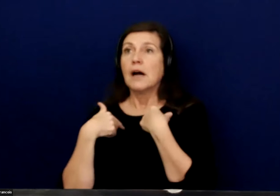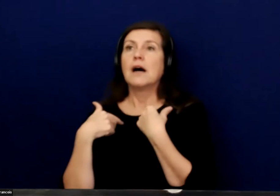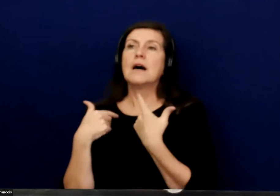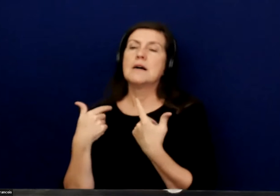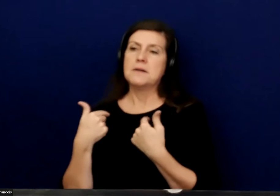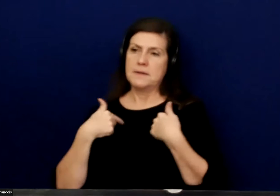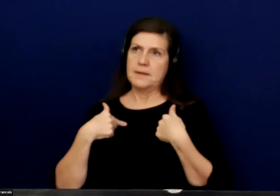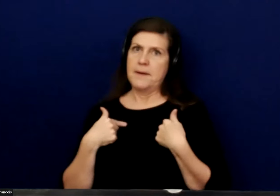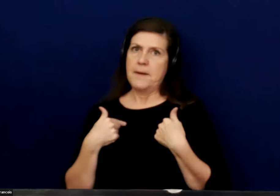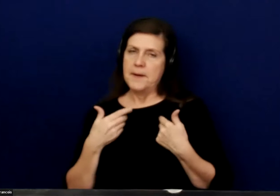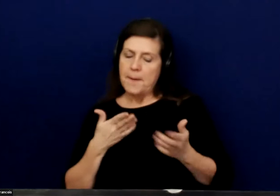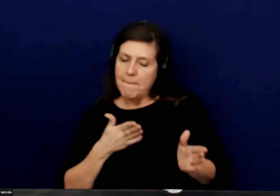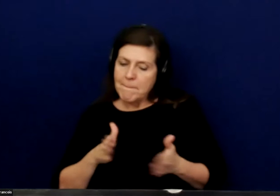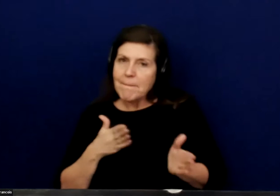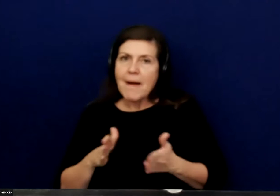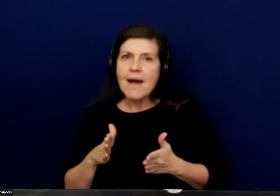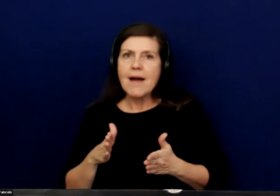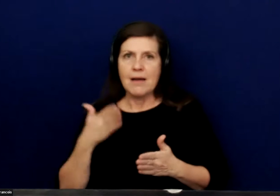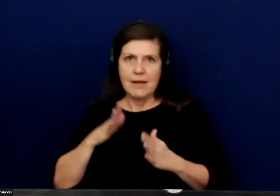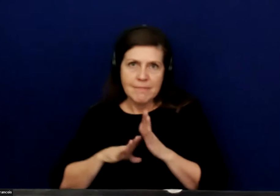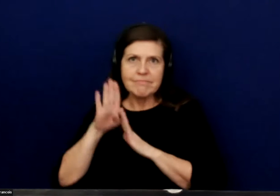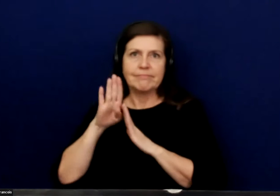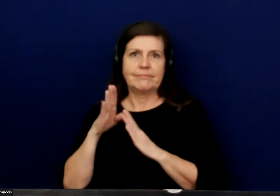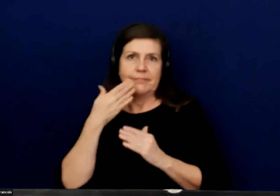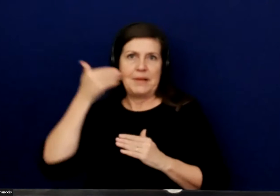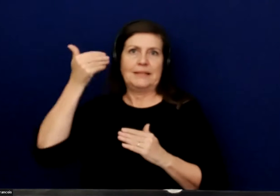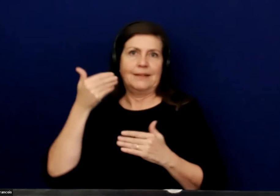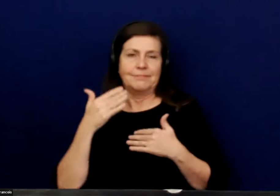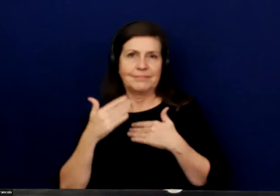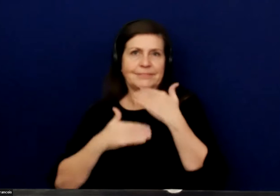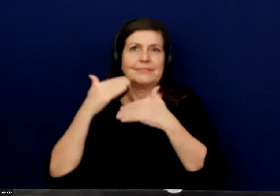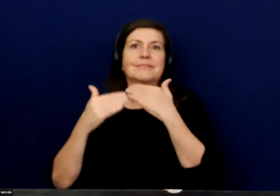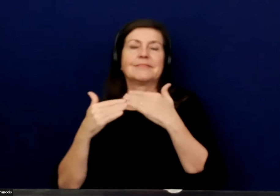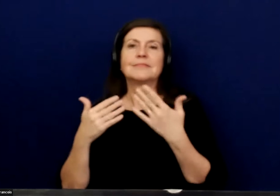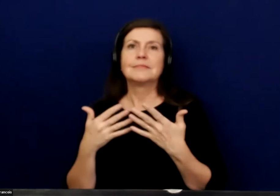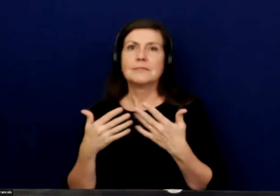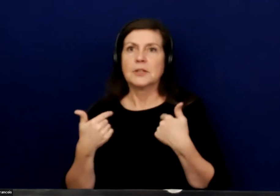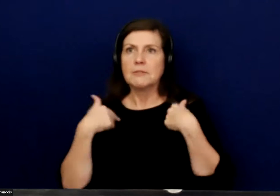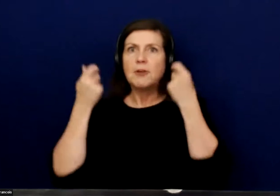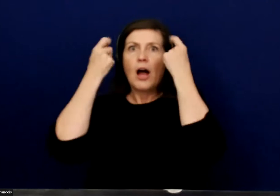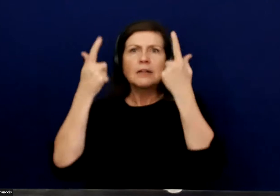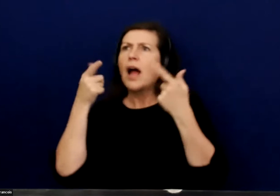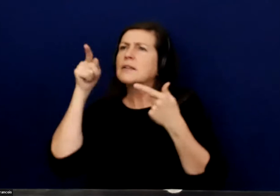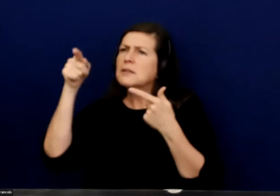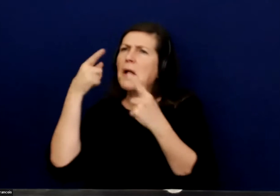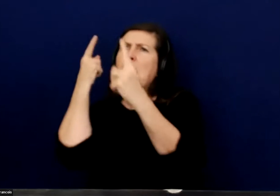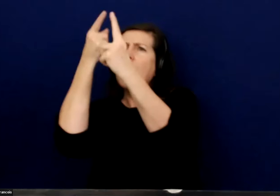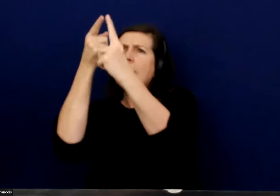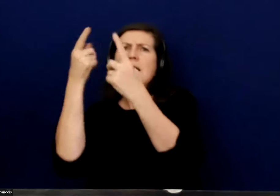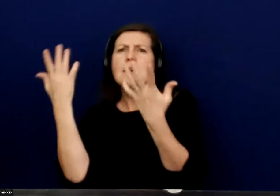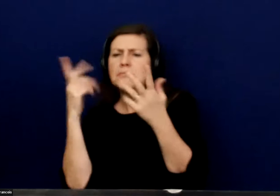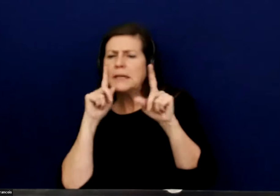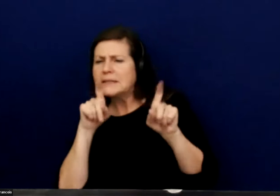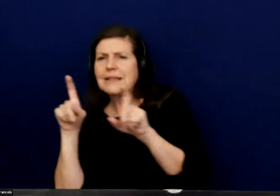little bit better prepared sometimes and understand what exactly am I testing now, so that the discussion isn't